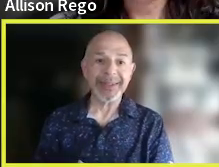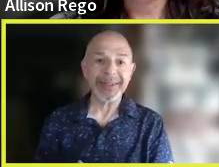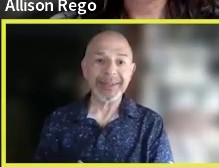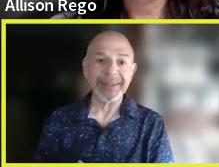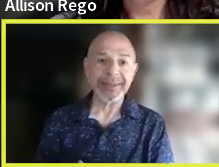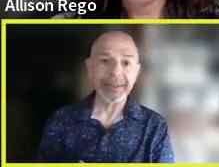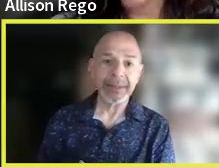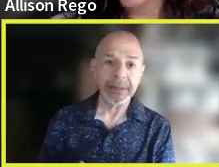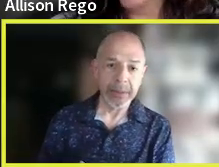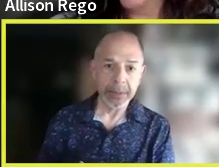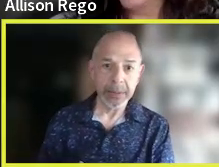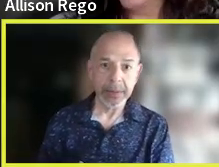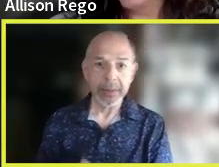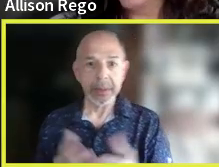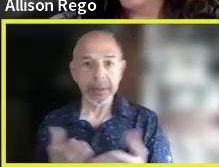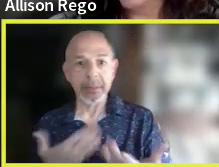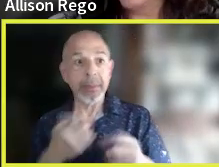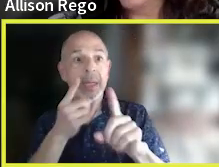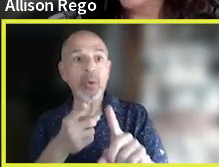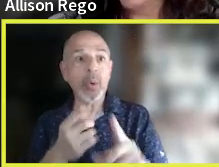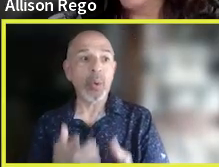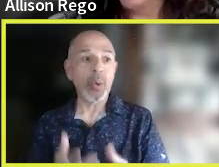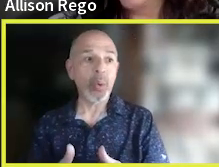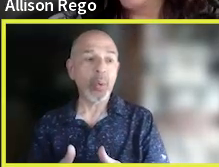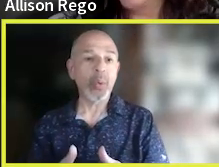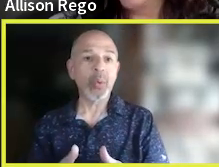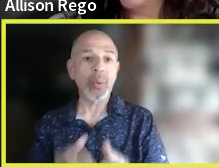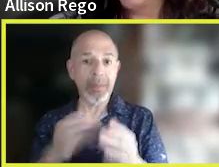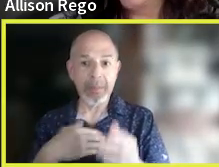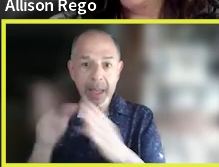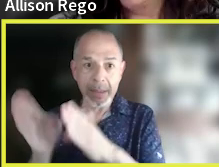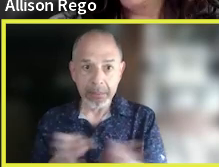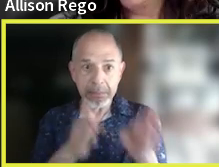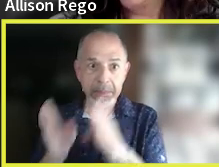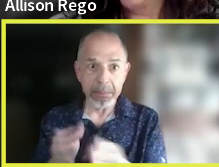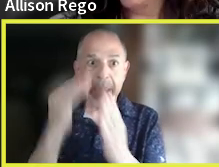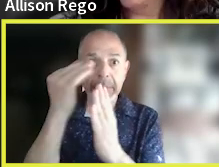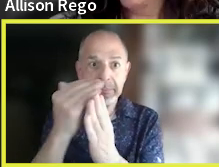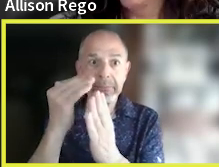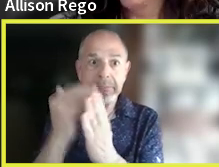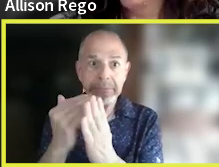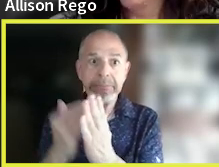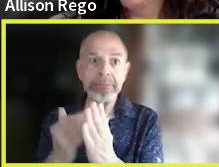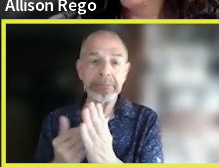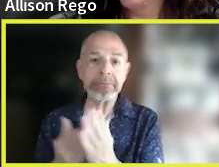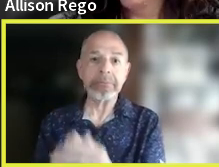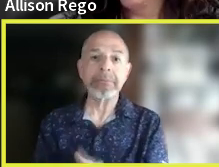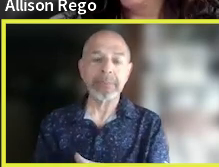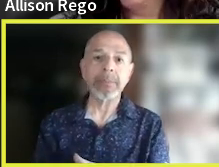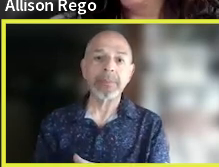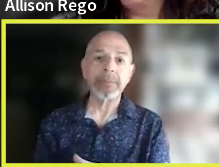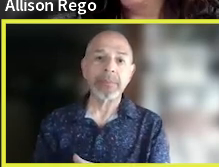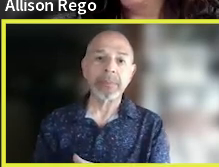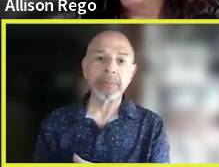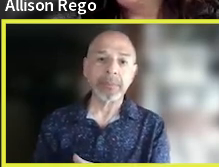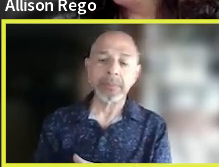so I just wanted to make sure that all my ducks were in a row. So since it's being Going asked on the forward. forum so often, like